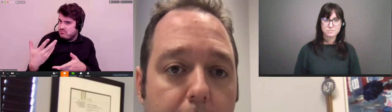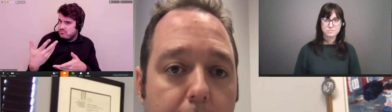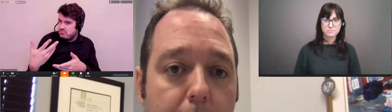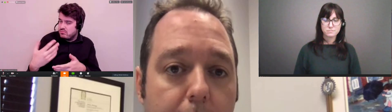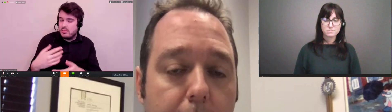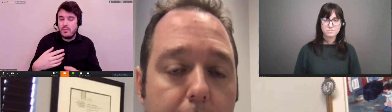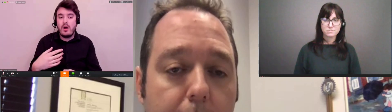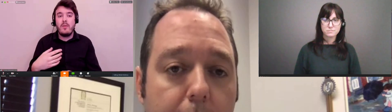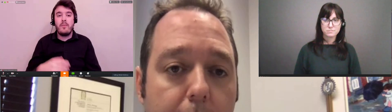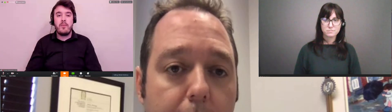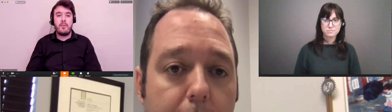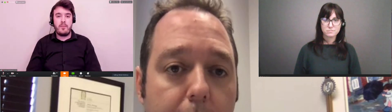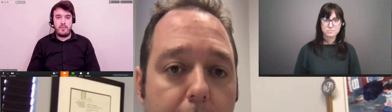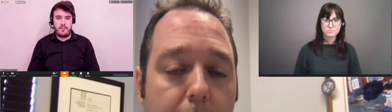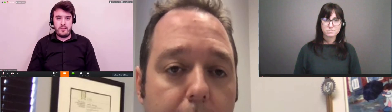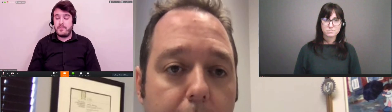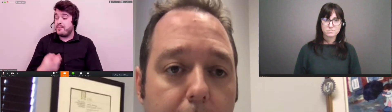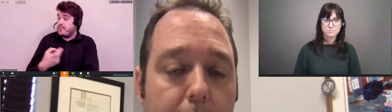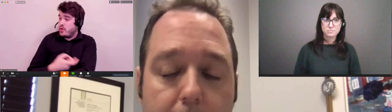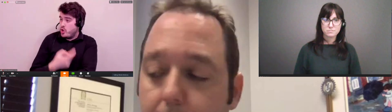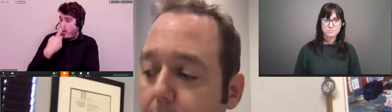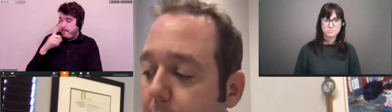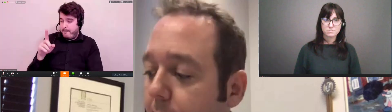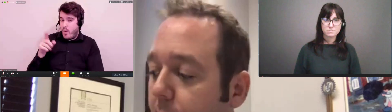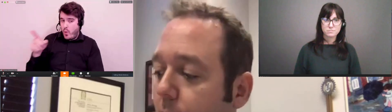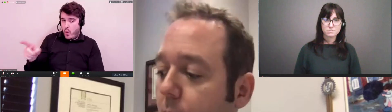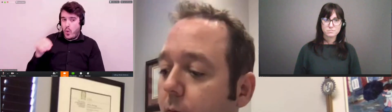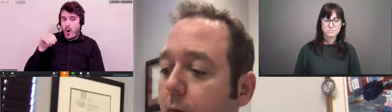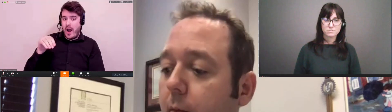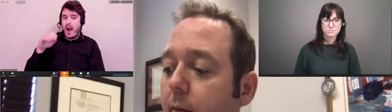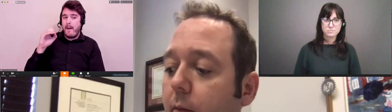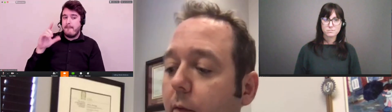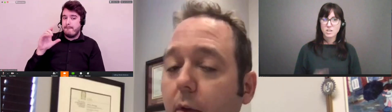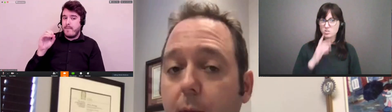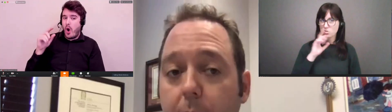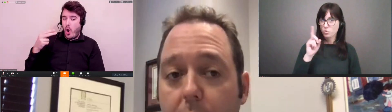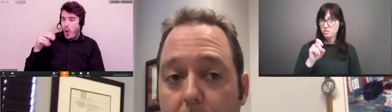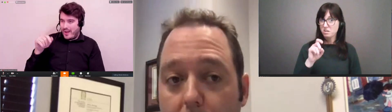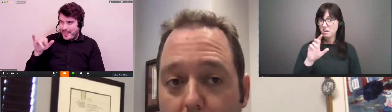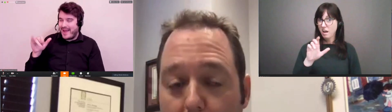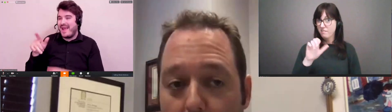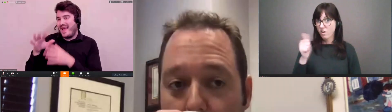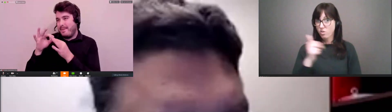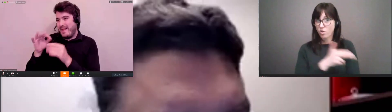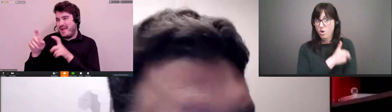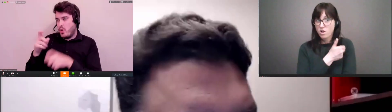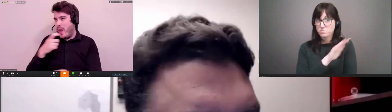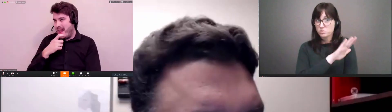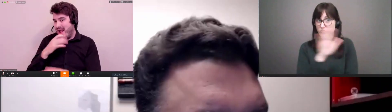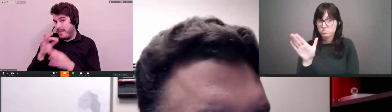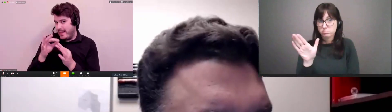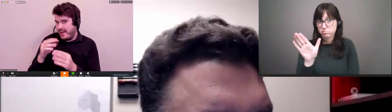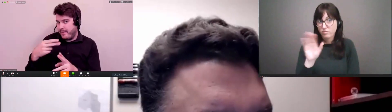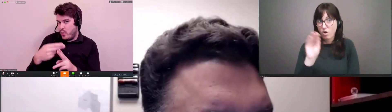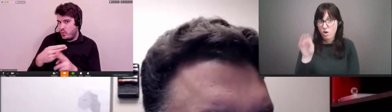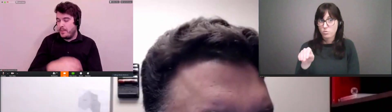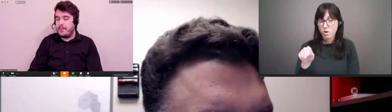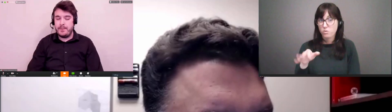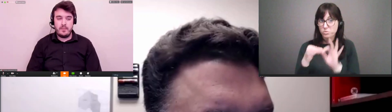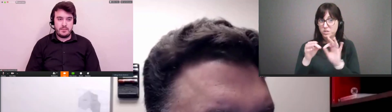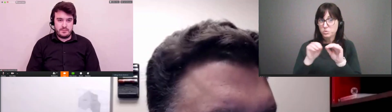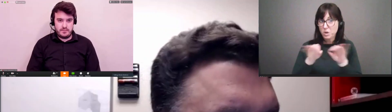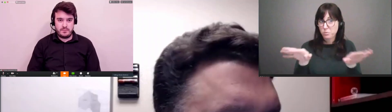C'est une question pour Dr. Malakny. In English, are there other hospitals across the area? Maybe we could speak generally to outbreak,